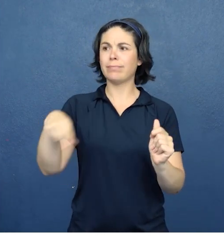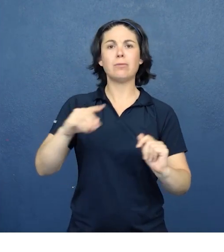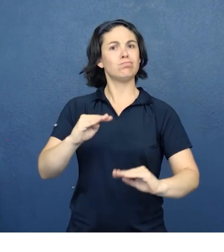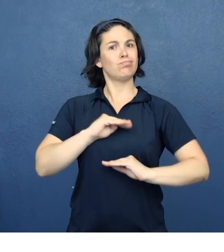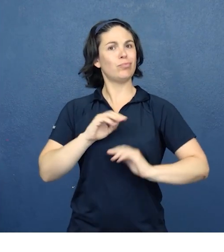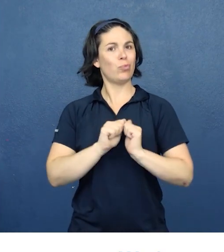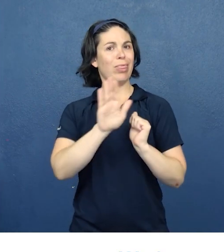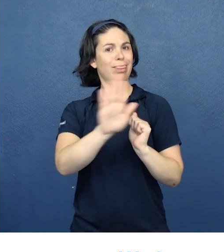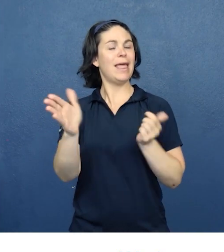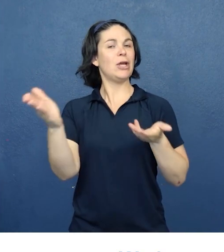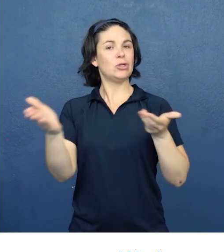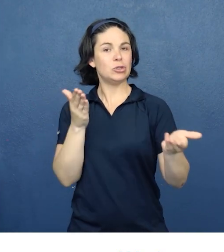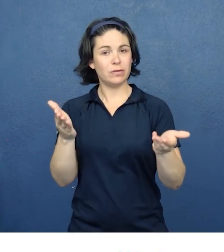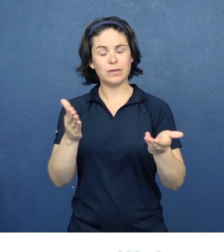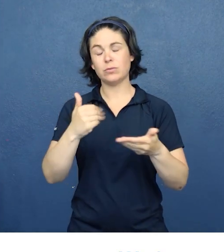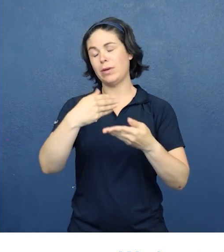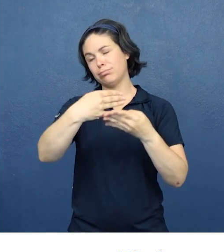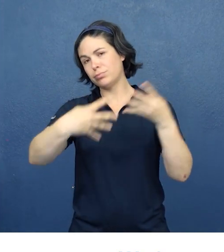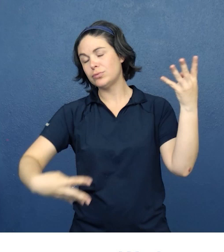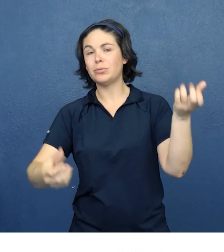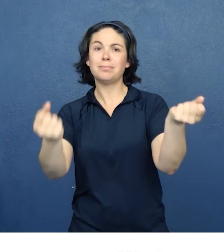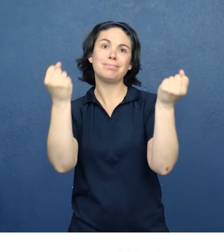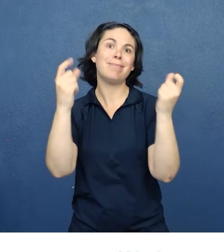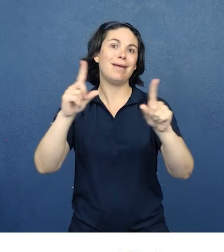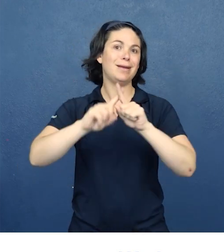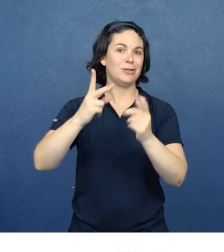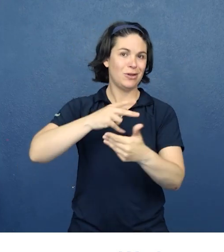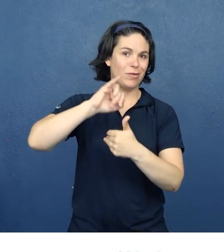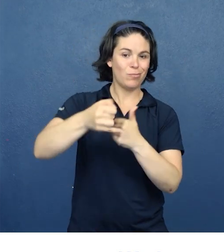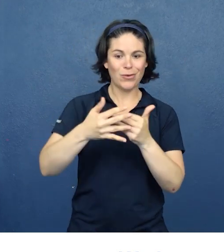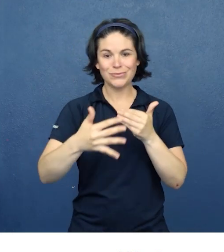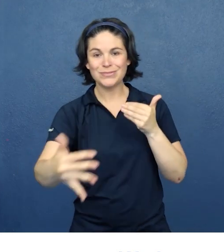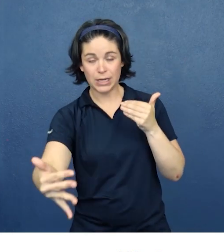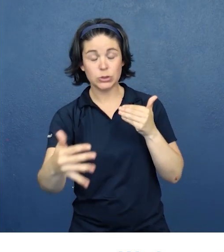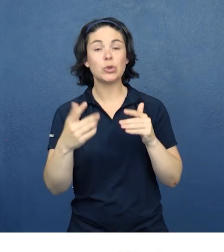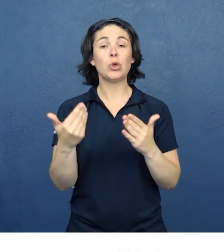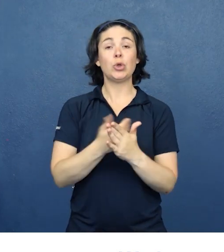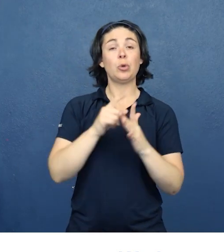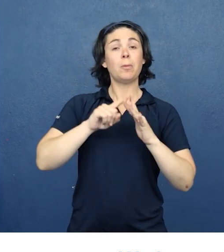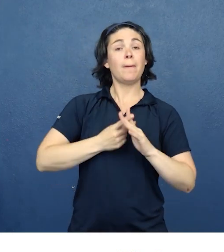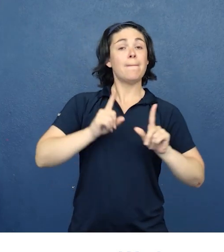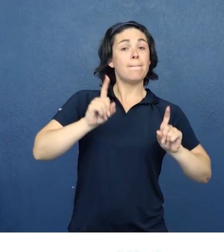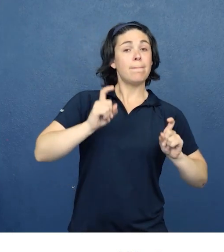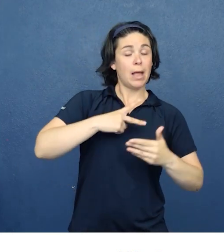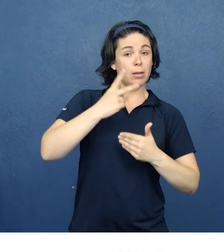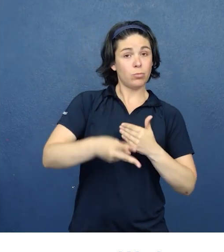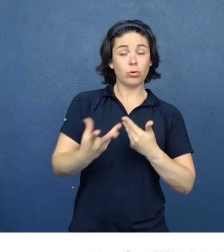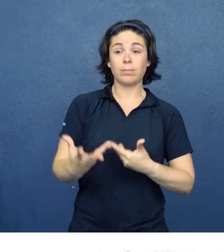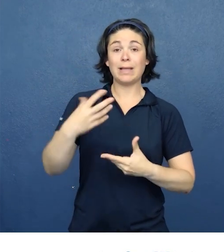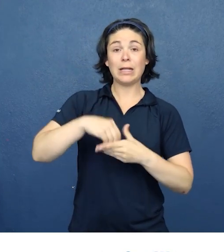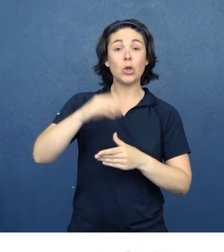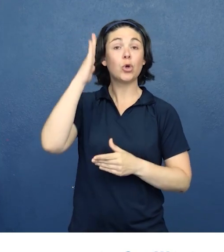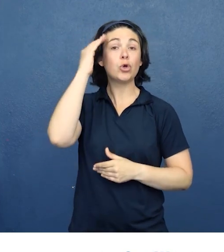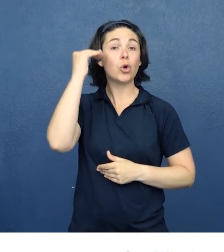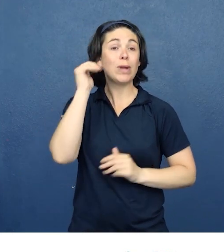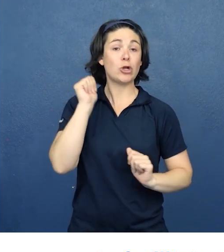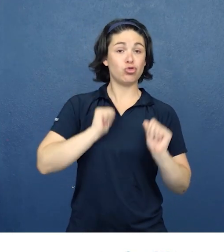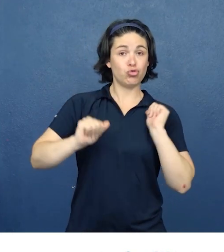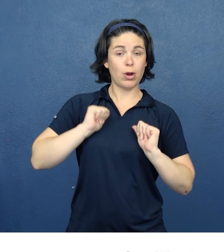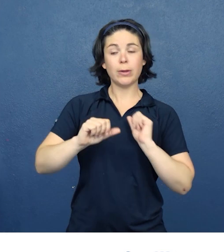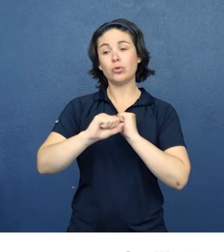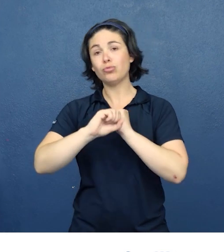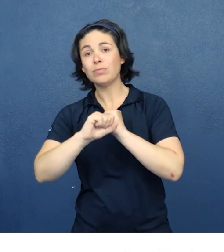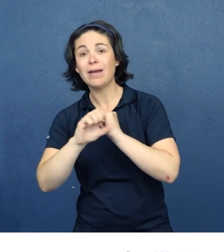services. We have many other projects lined up for the upcoming months, including a pilot program integrating Korean dramas to facilitate mental